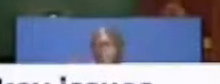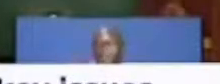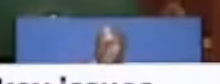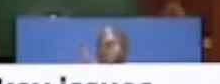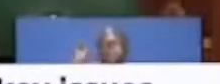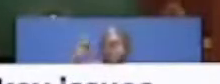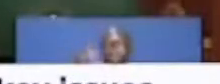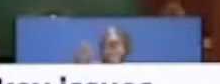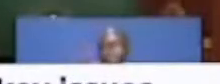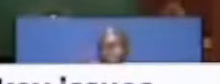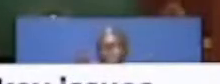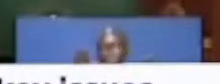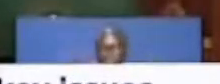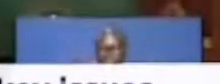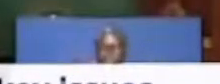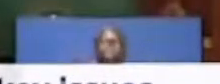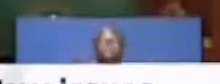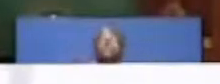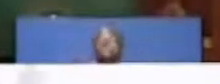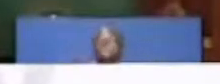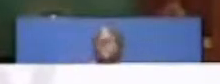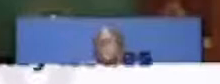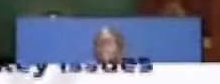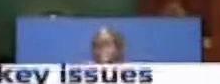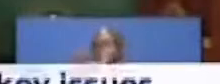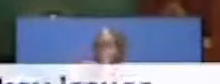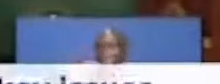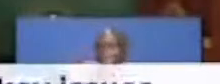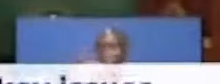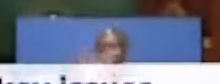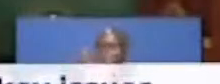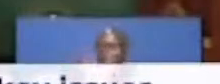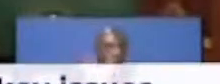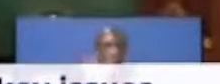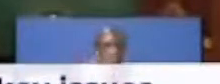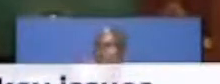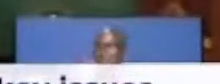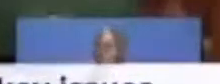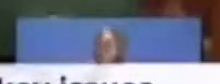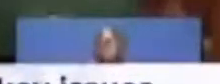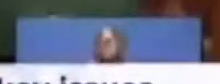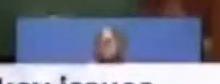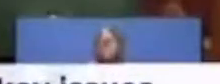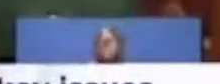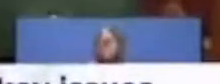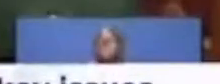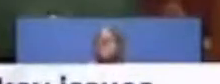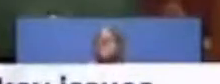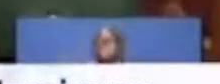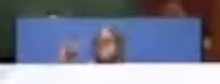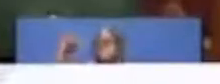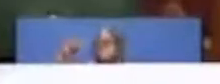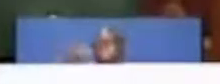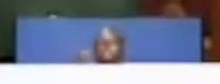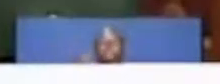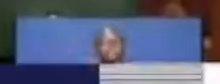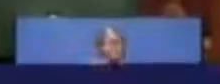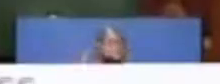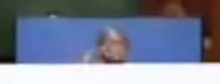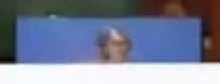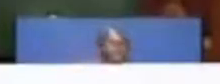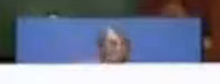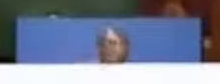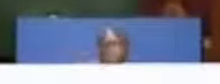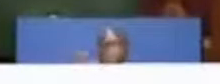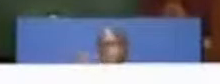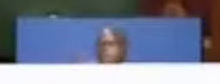delivery. The first area of thrust that I will report on is the state of our economic development. And I will borrow from